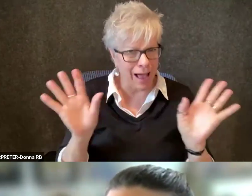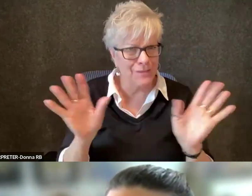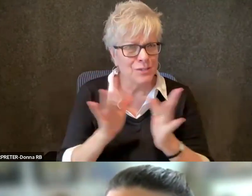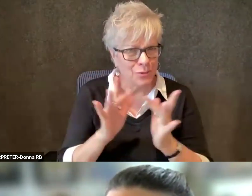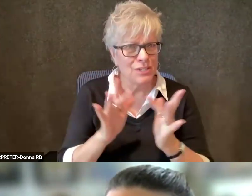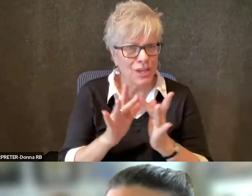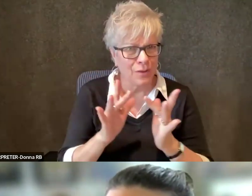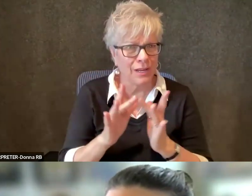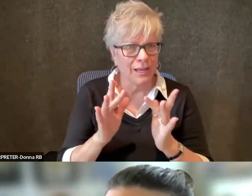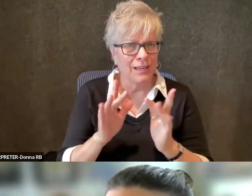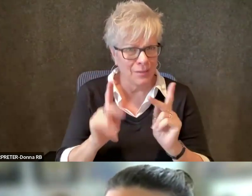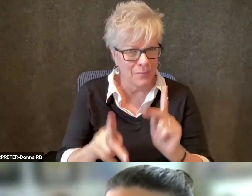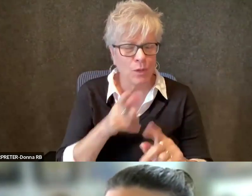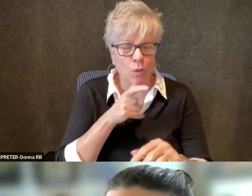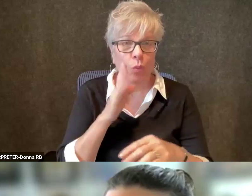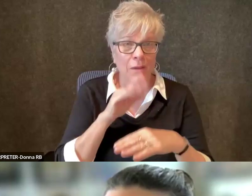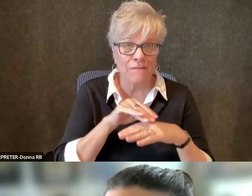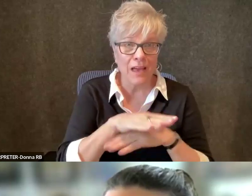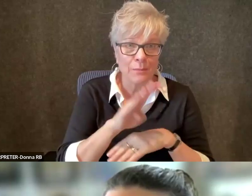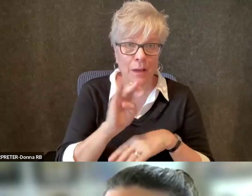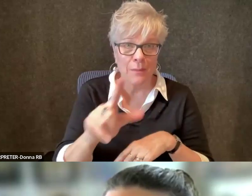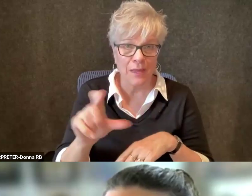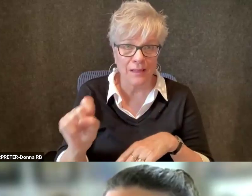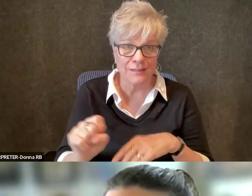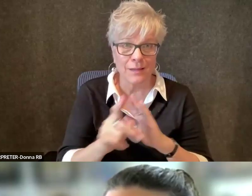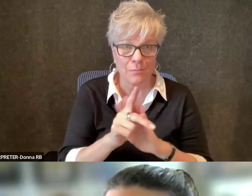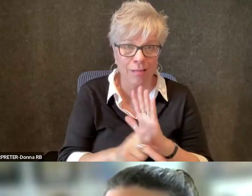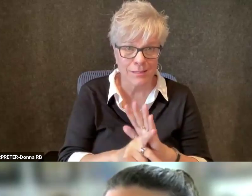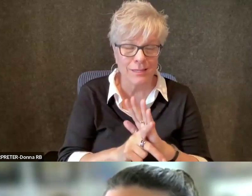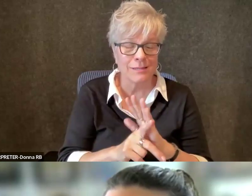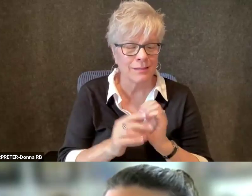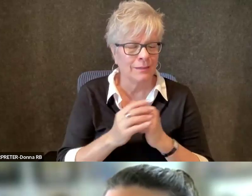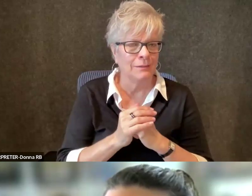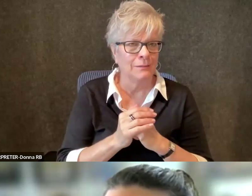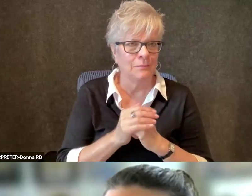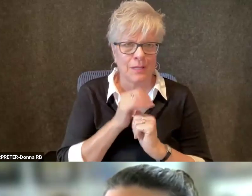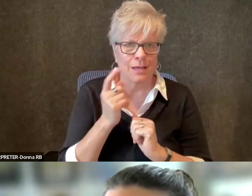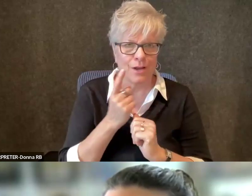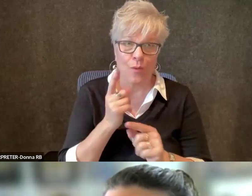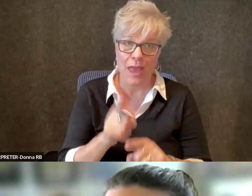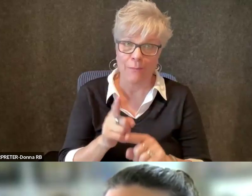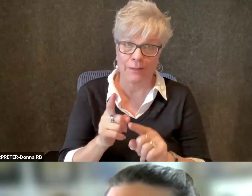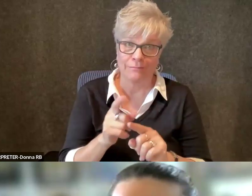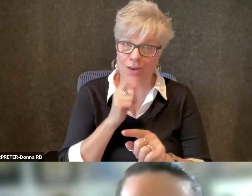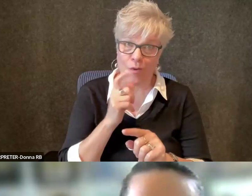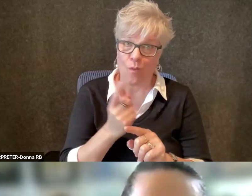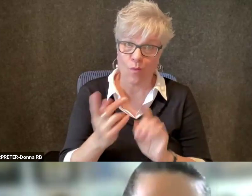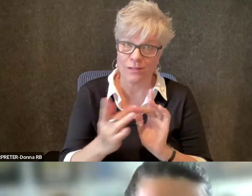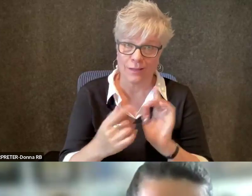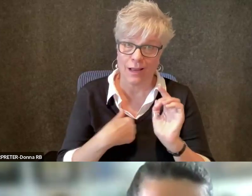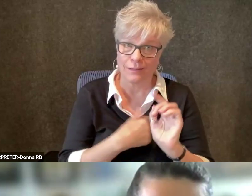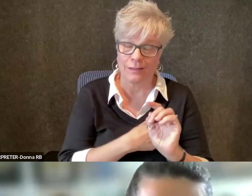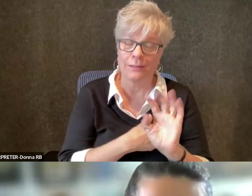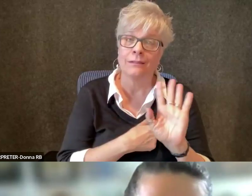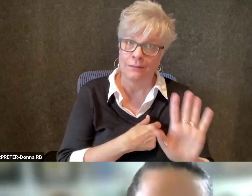out and contact the people who are going to be affected by these policies that they're putting forward. And it doesn't always happen. At least they brought it up